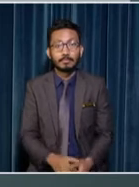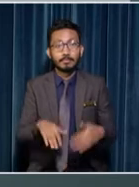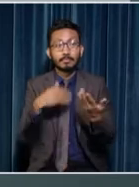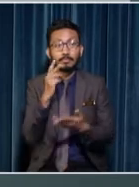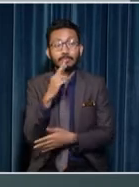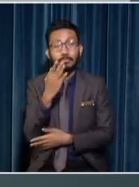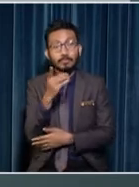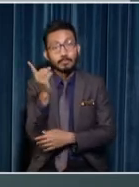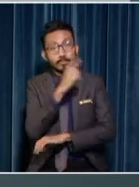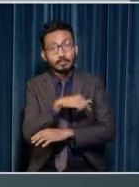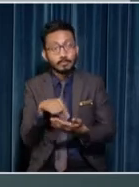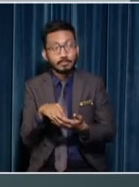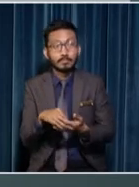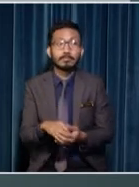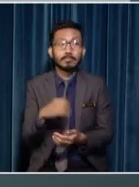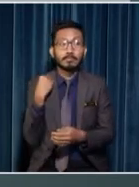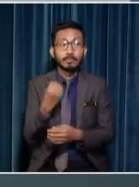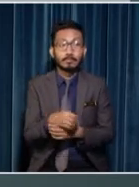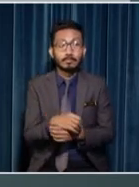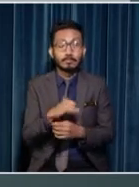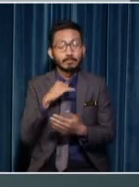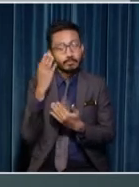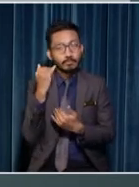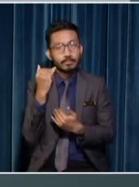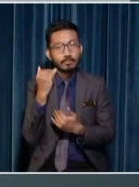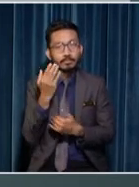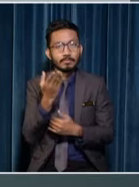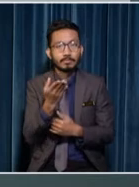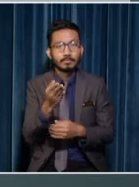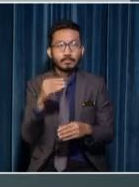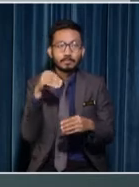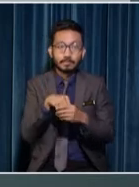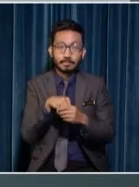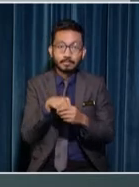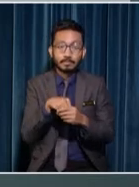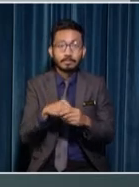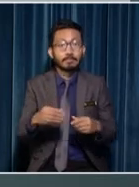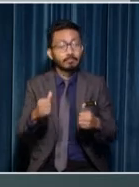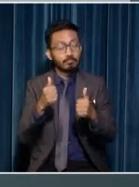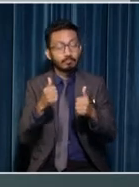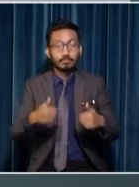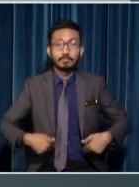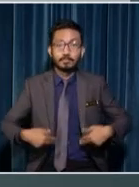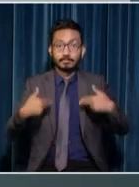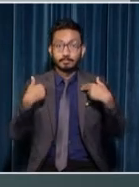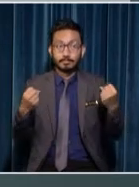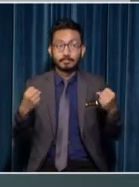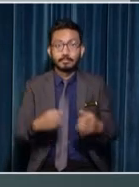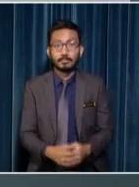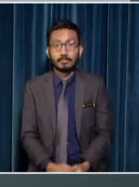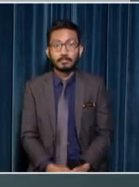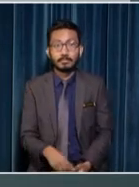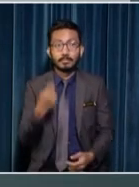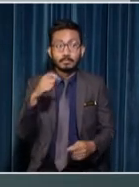Jalan Peel. How are you today? I hope you are in good health.